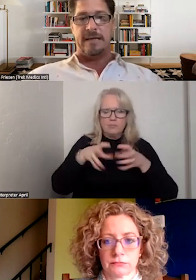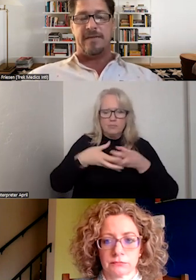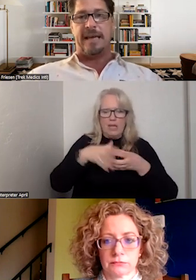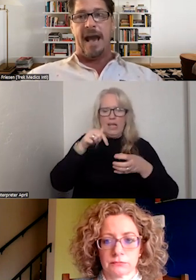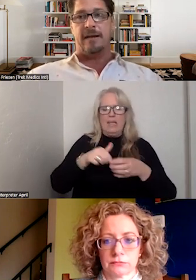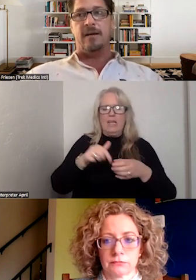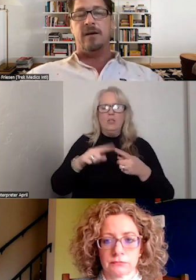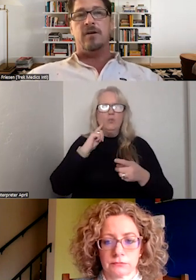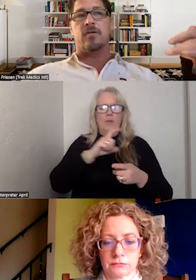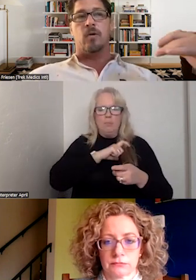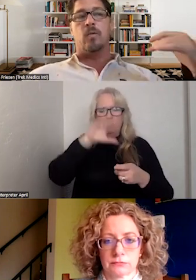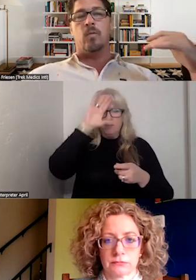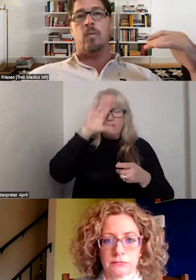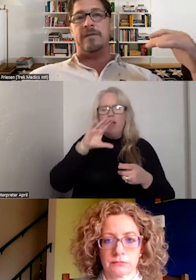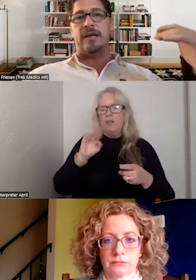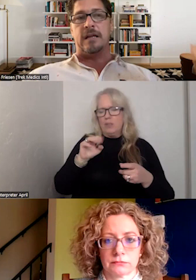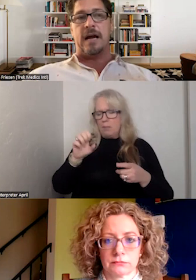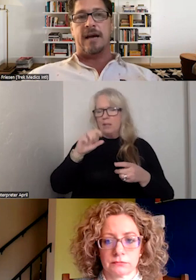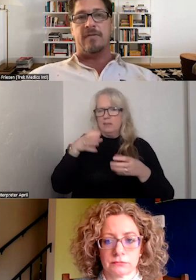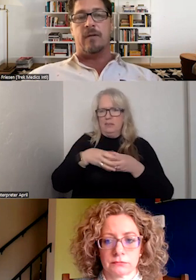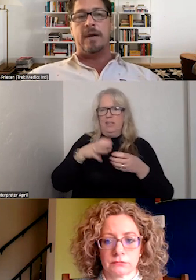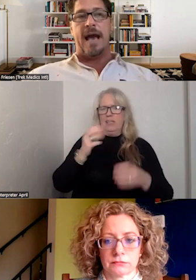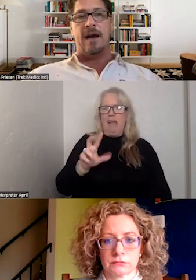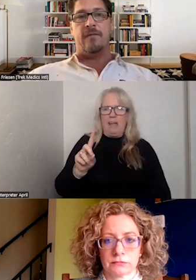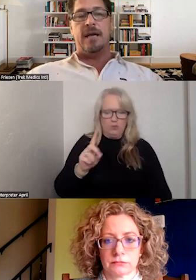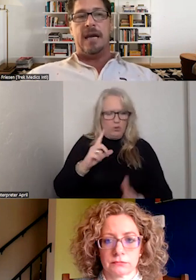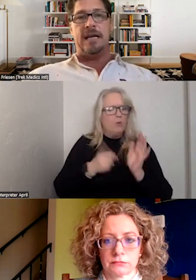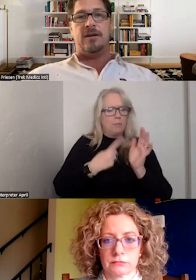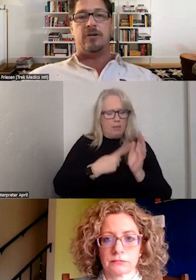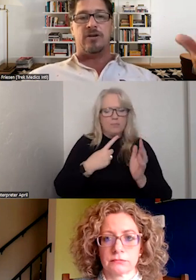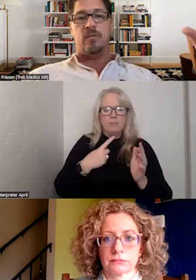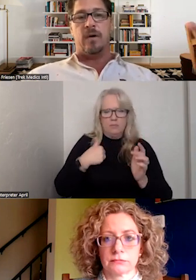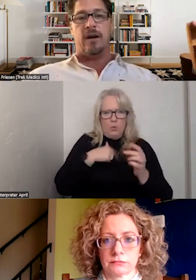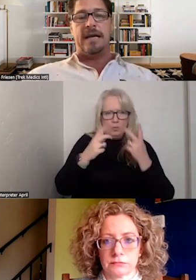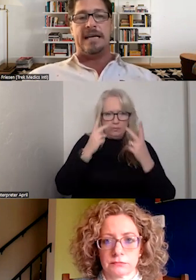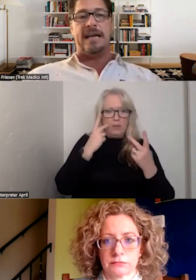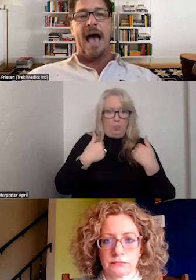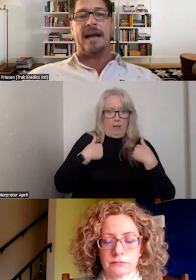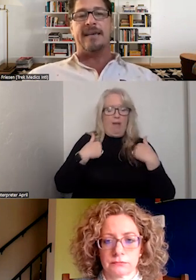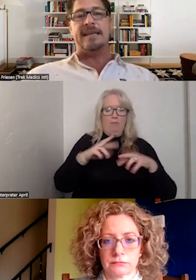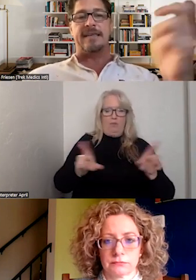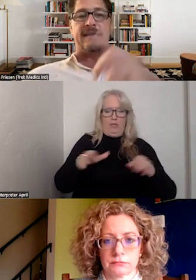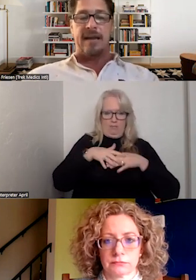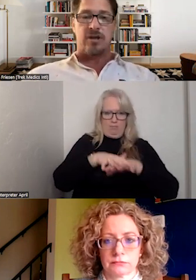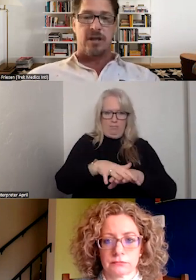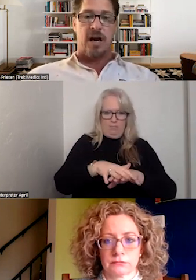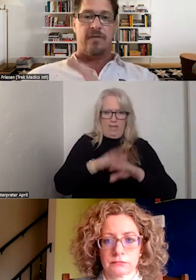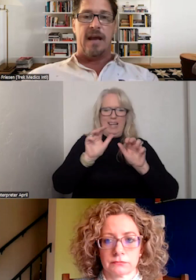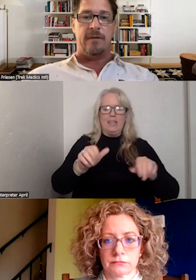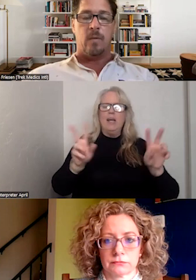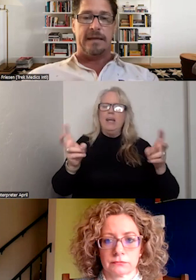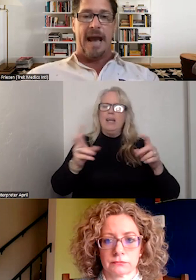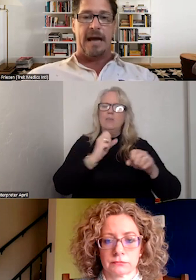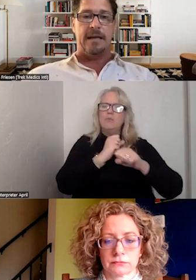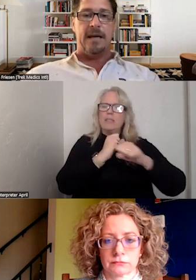fire, EMS CAD. So we've seen a lot of times that we have an integration where it can act as an extension of